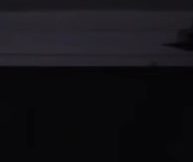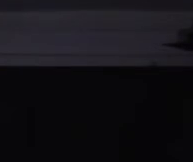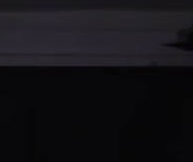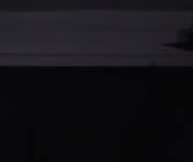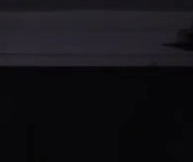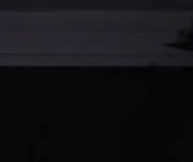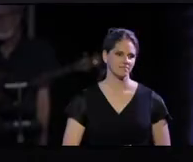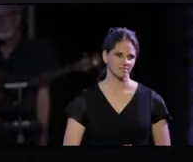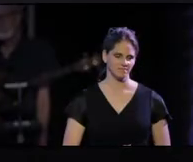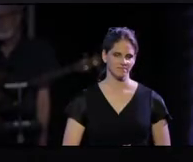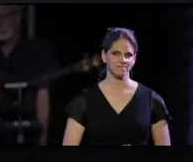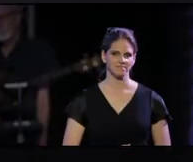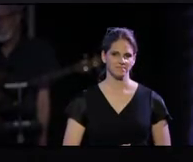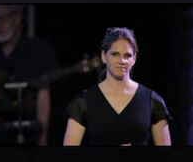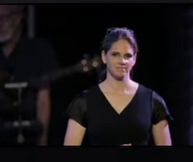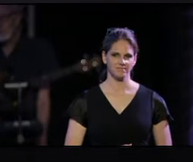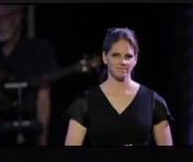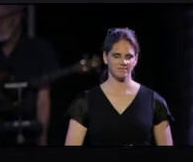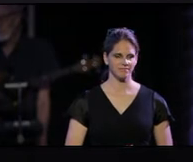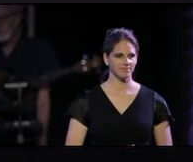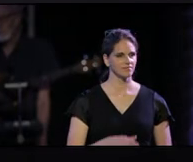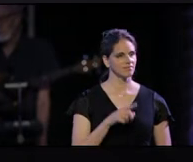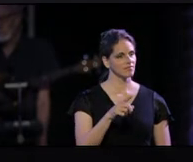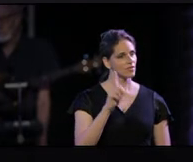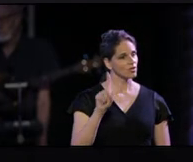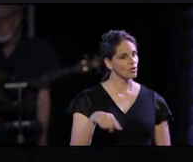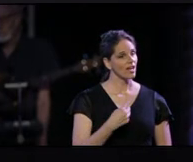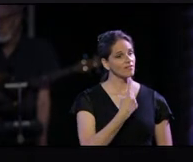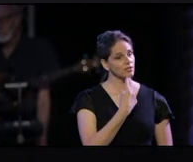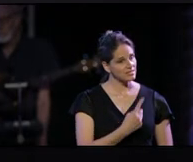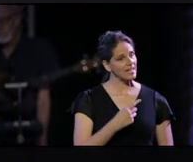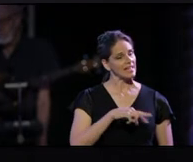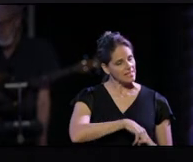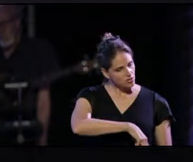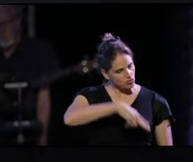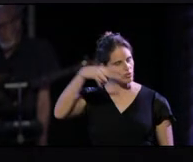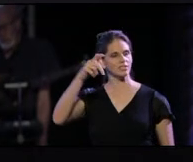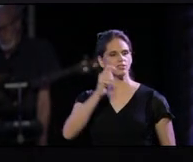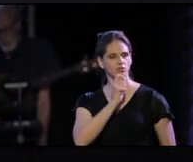Yeah, let's try that again. You're supposed to respond with, he's risen indeed. He is risen.